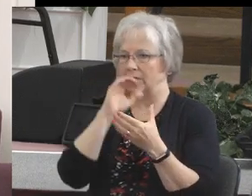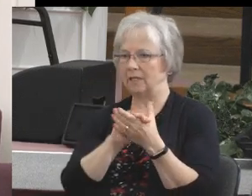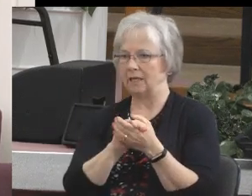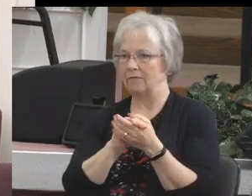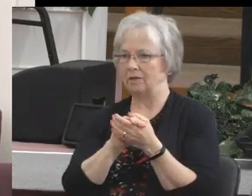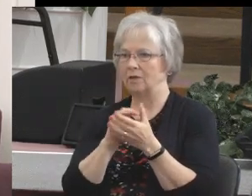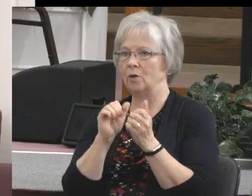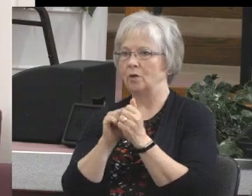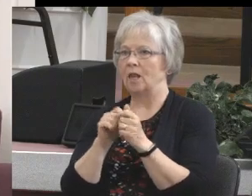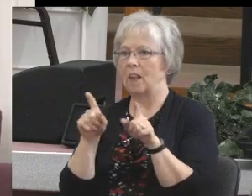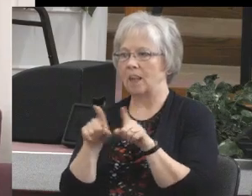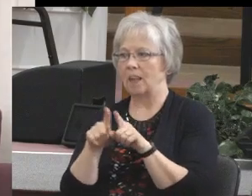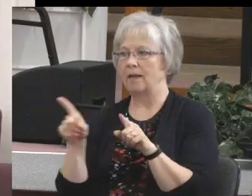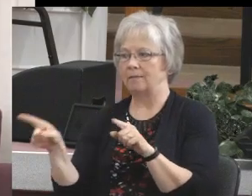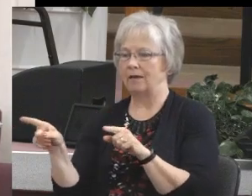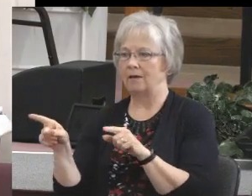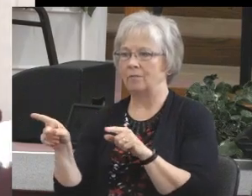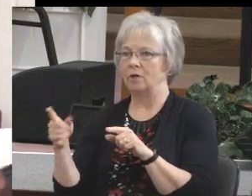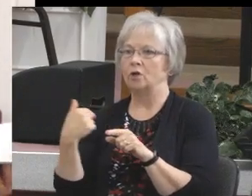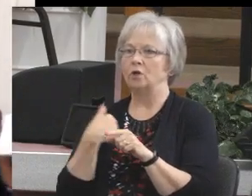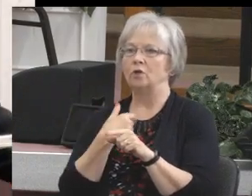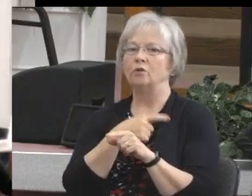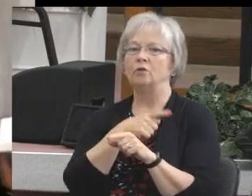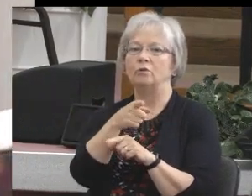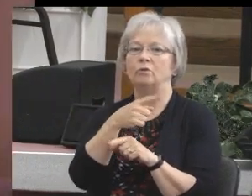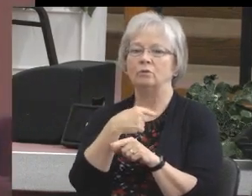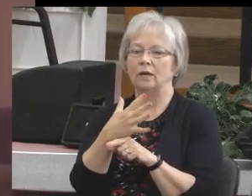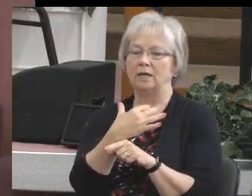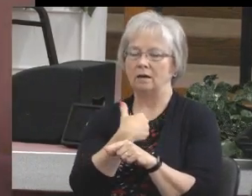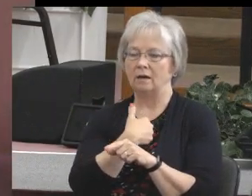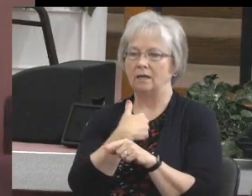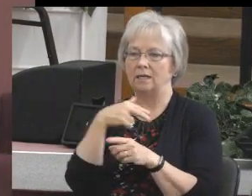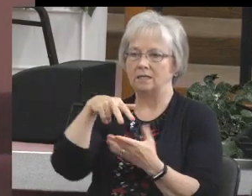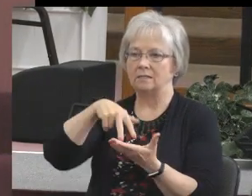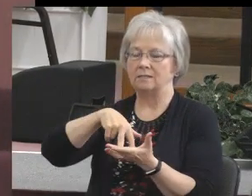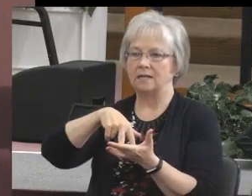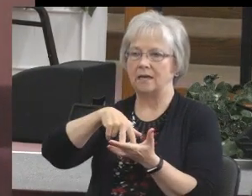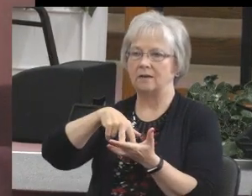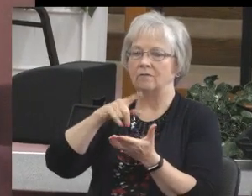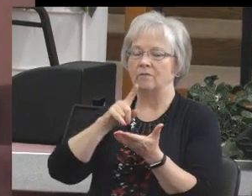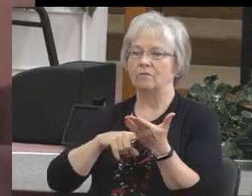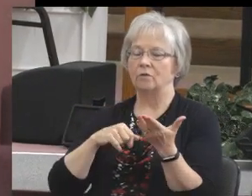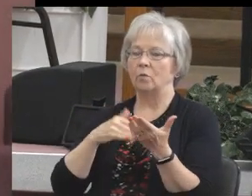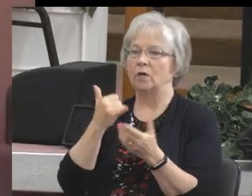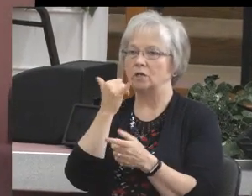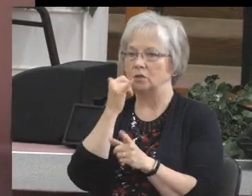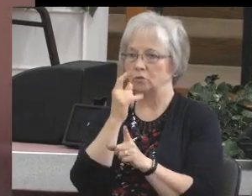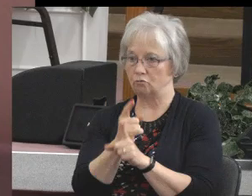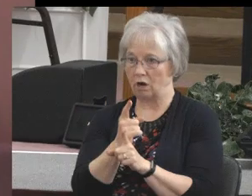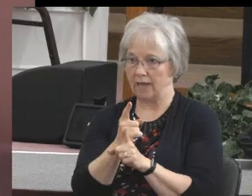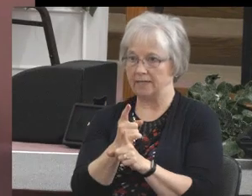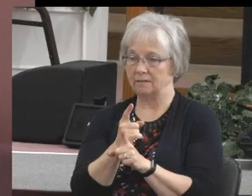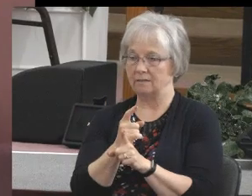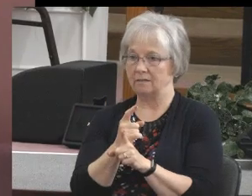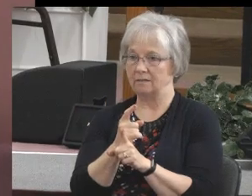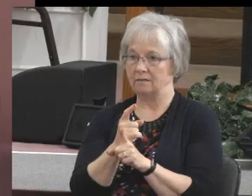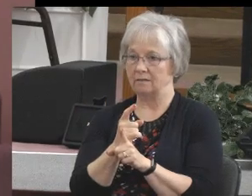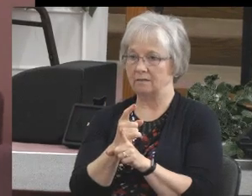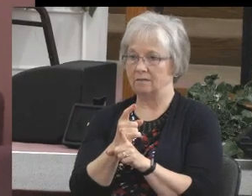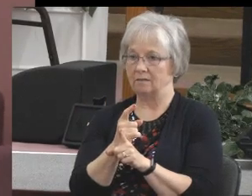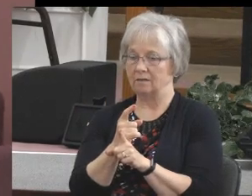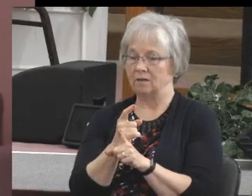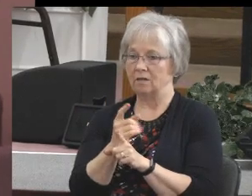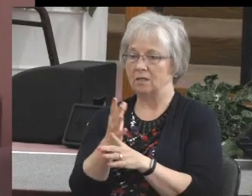interpretation. It's time that you and I stand for what is right and hold fast to that which we identify ourselves